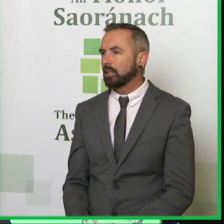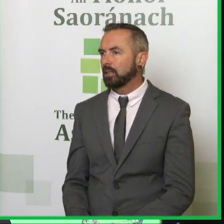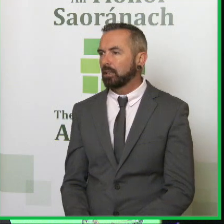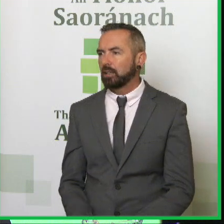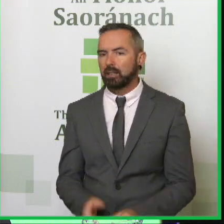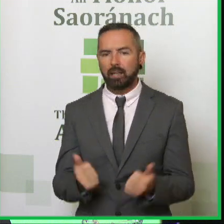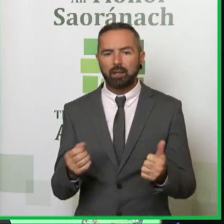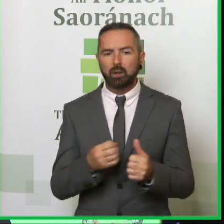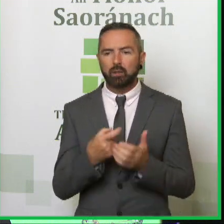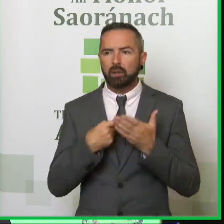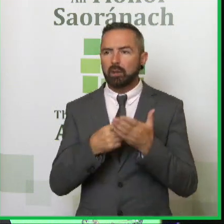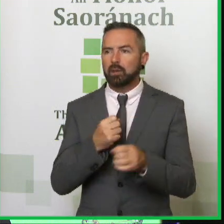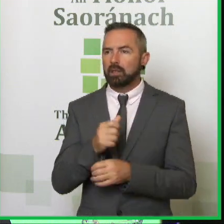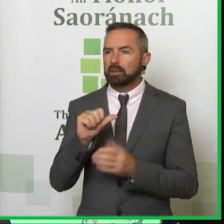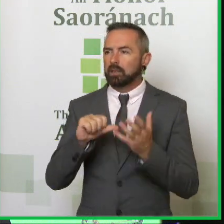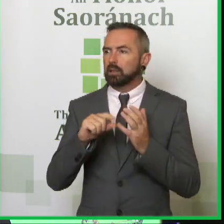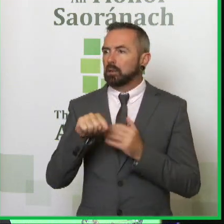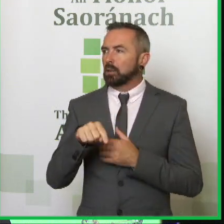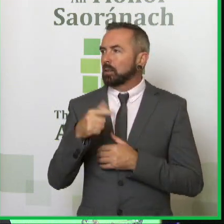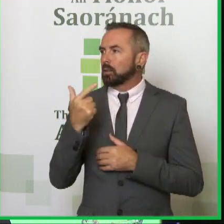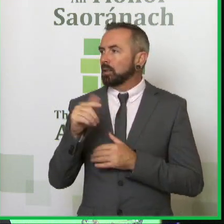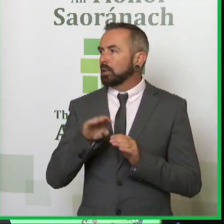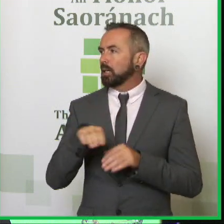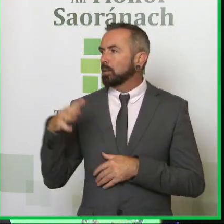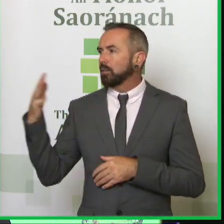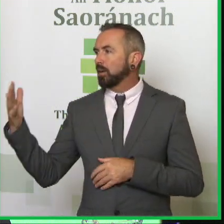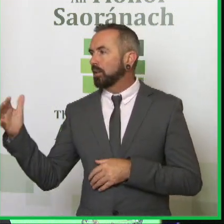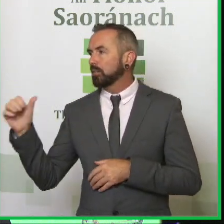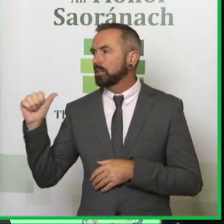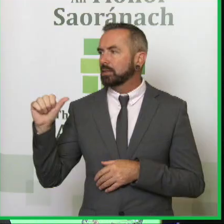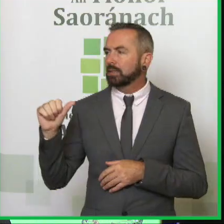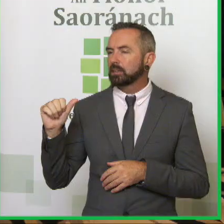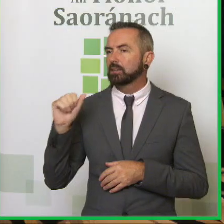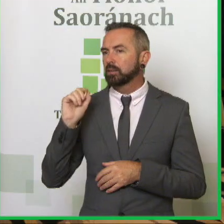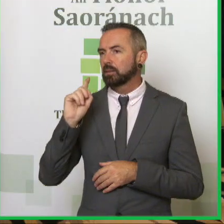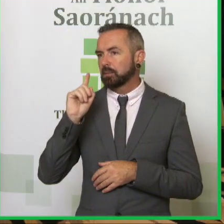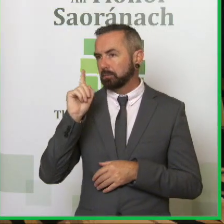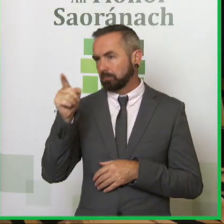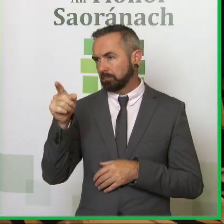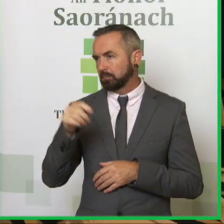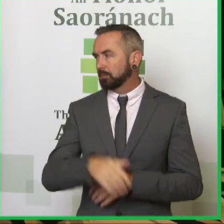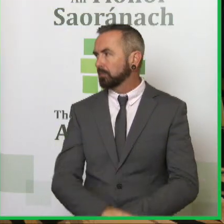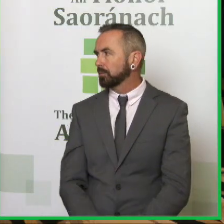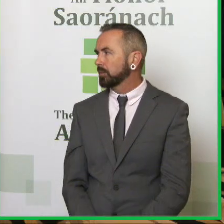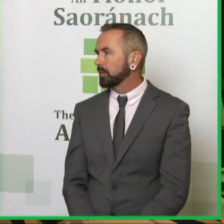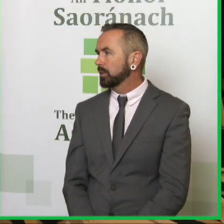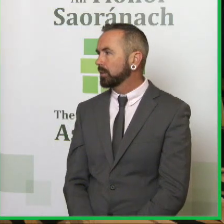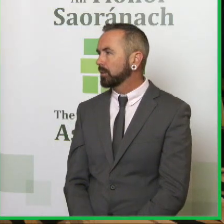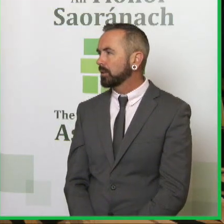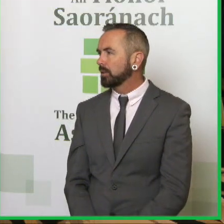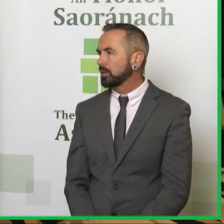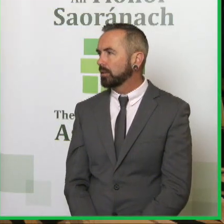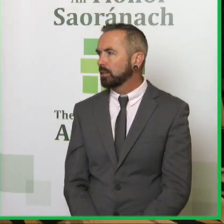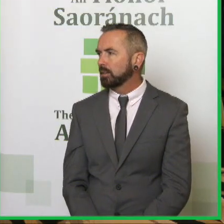on 6.2? Table 5 and then table 6 again. Bill will come back to table 1. 5. Hi, yeah,